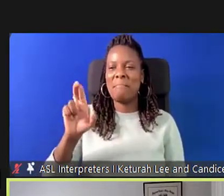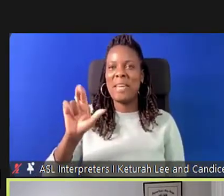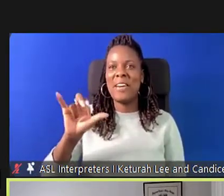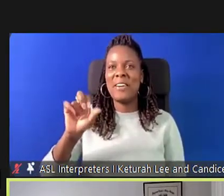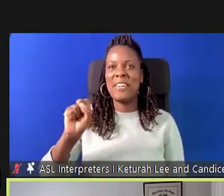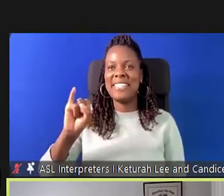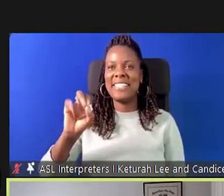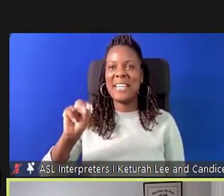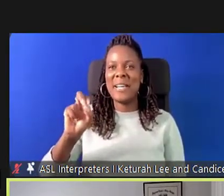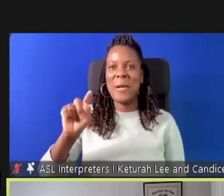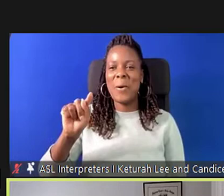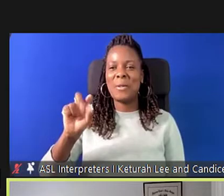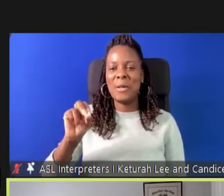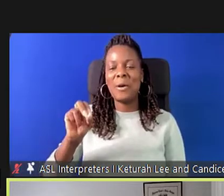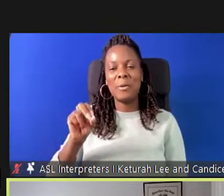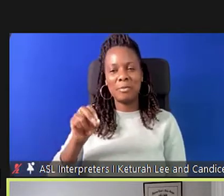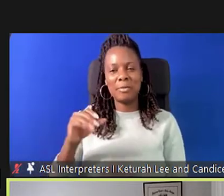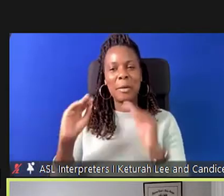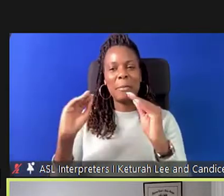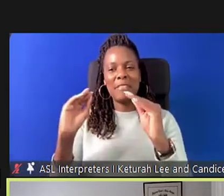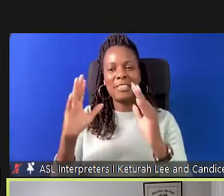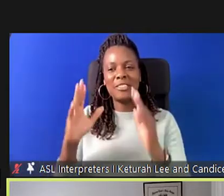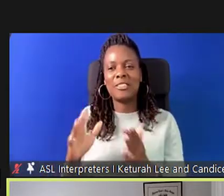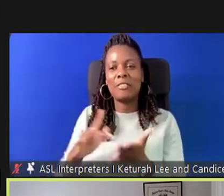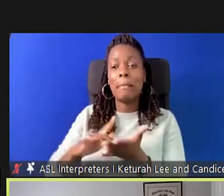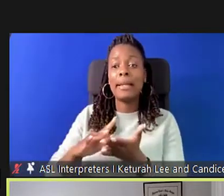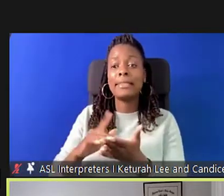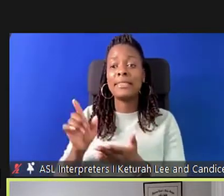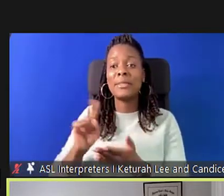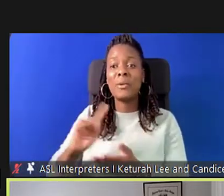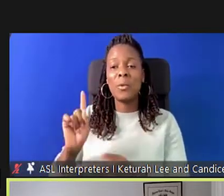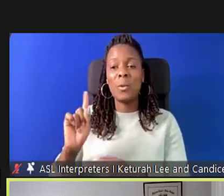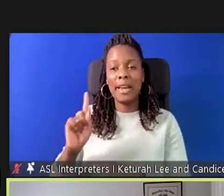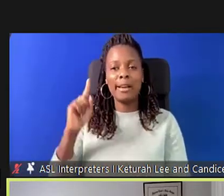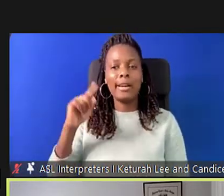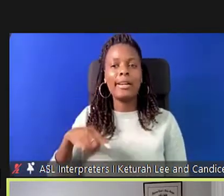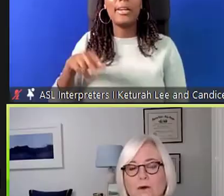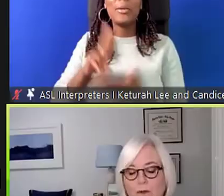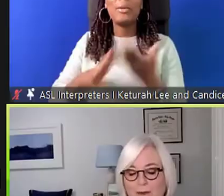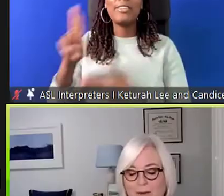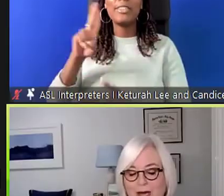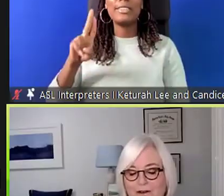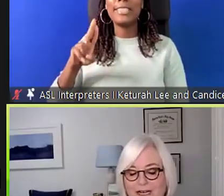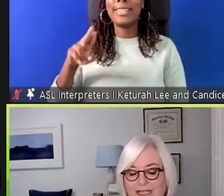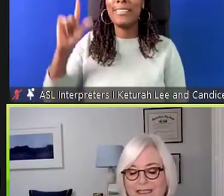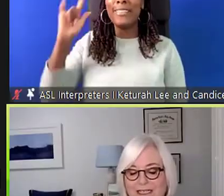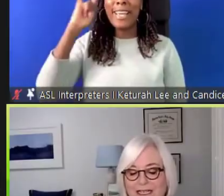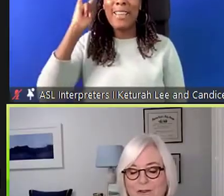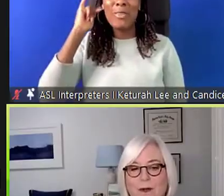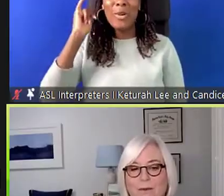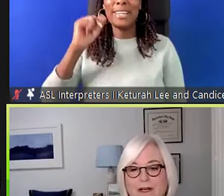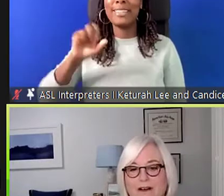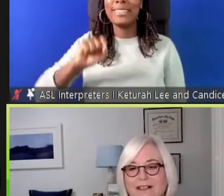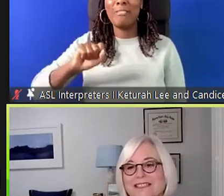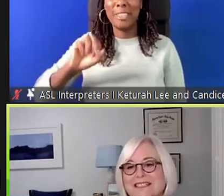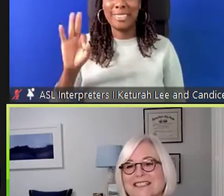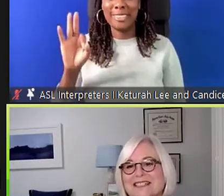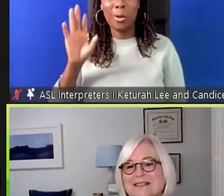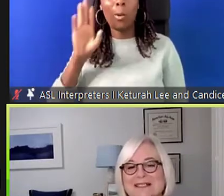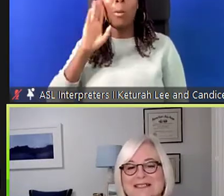Parasunotto, Professor of Medicine at the University of California, San Francisco, who will be moderating today's